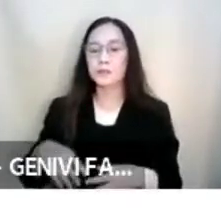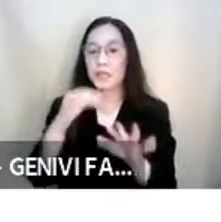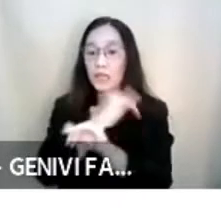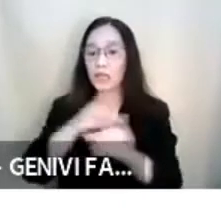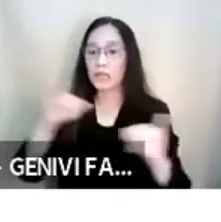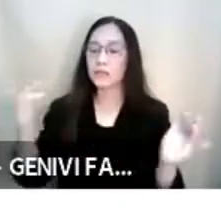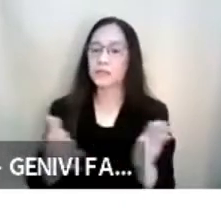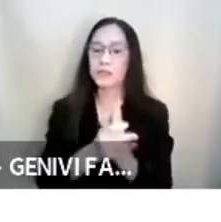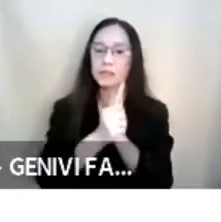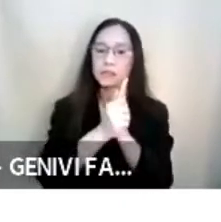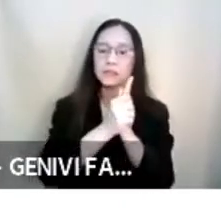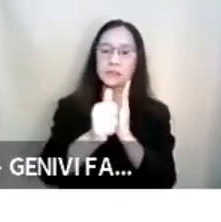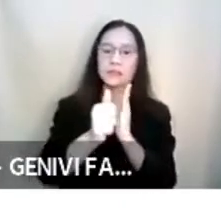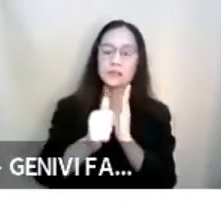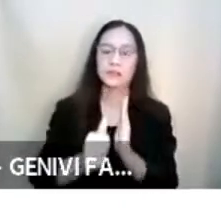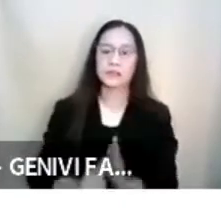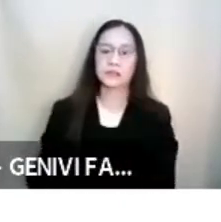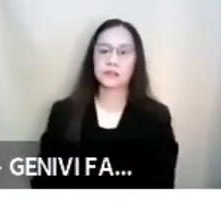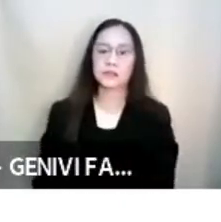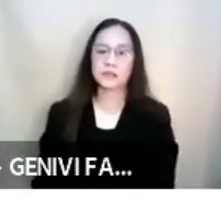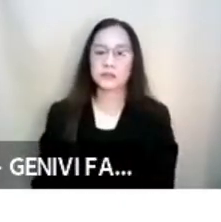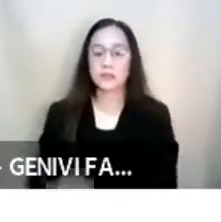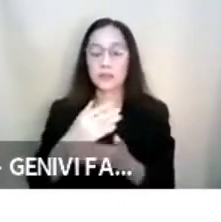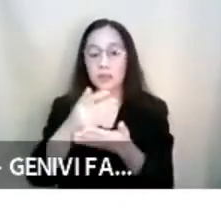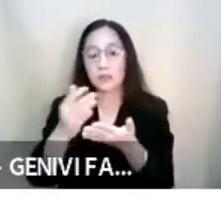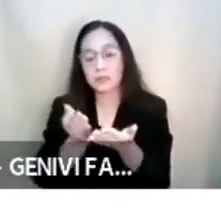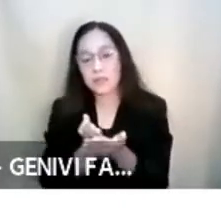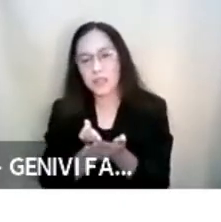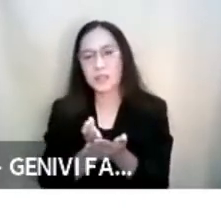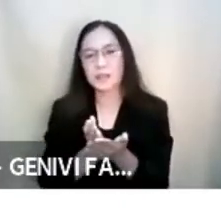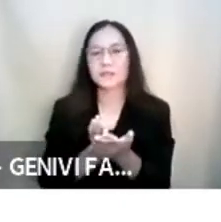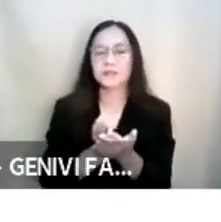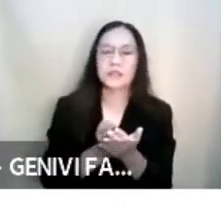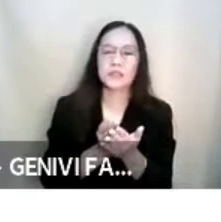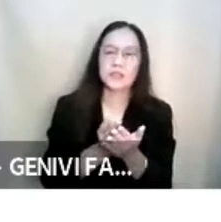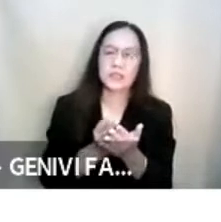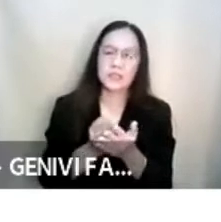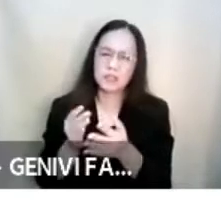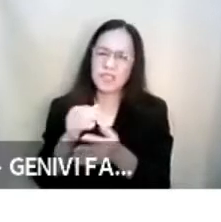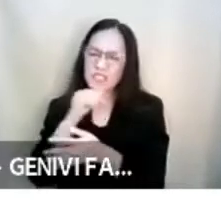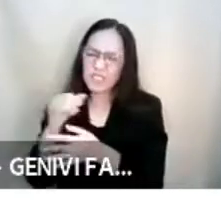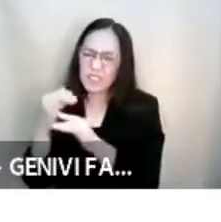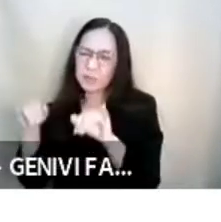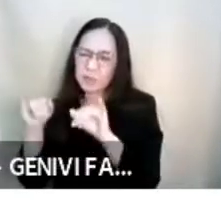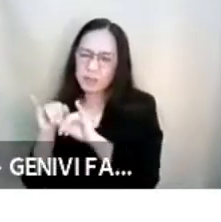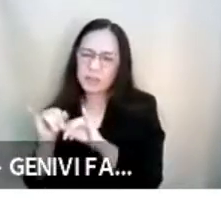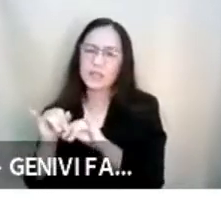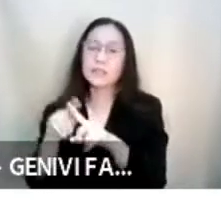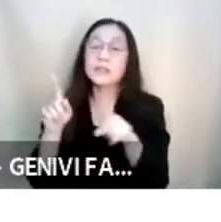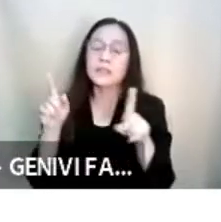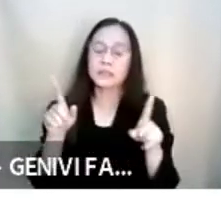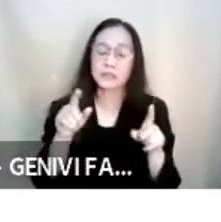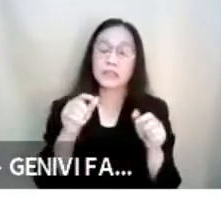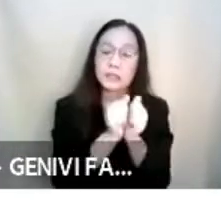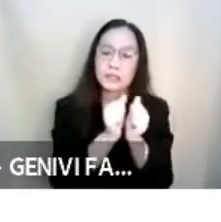No? So for some, it may seem na napaka-trivial, parang hindi importante. Pero kasama po